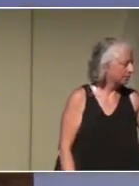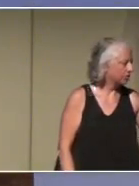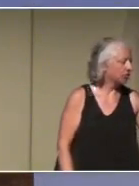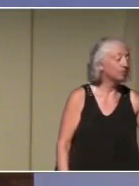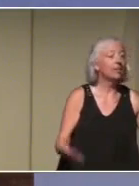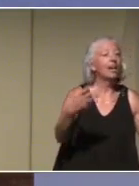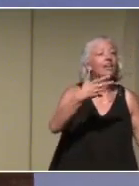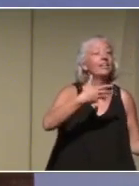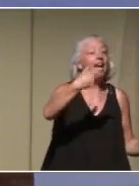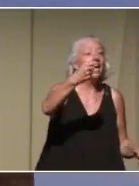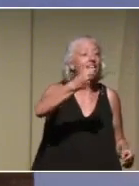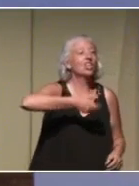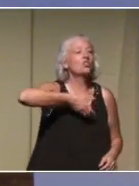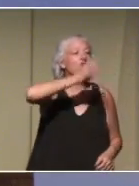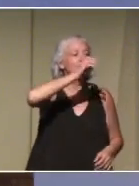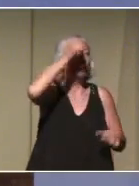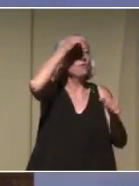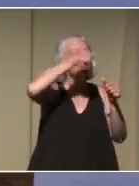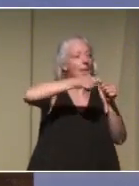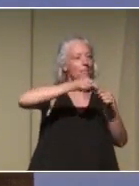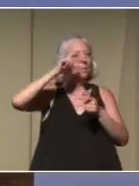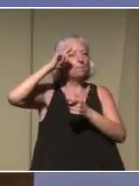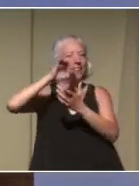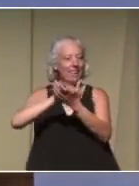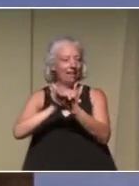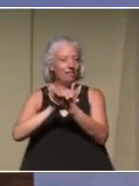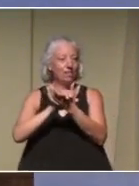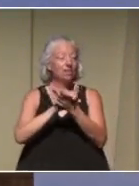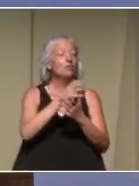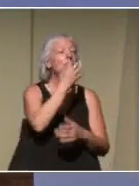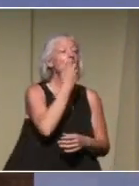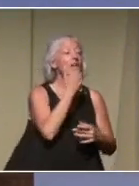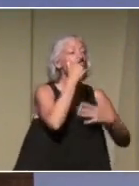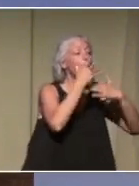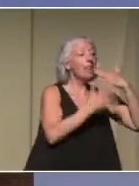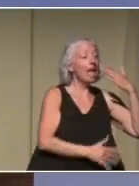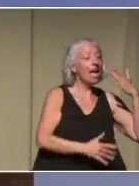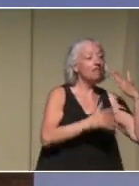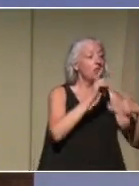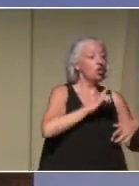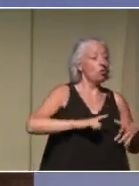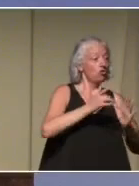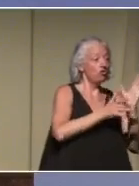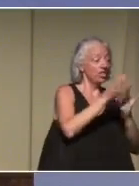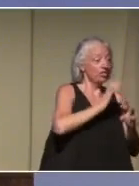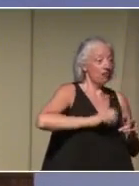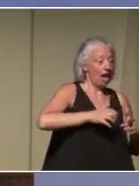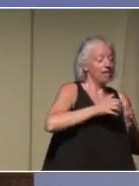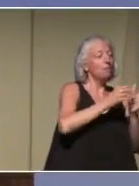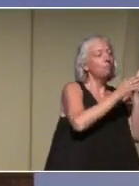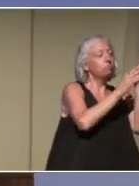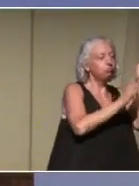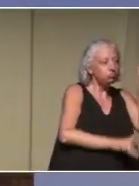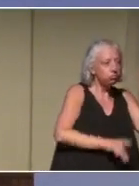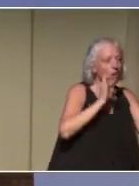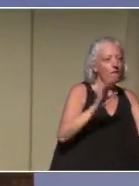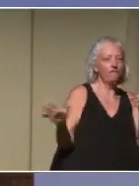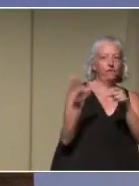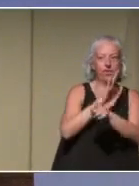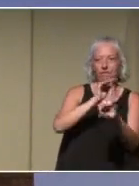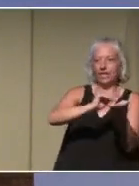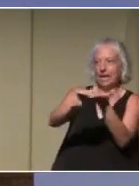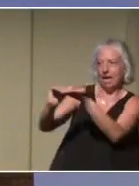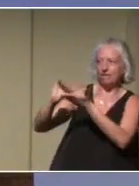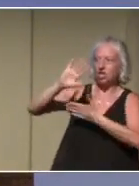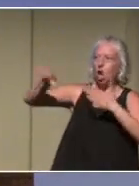take, drink, remember and believe that the precious blood of our Lord Jesus Christ was shed for the complete forgiveness of